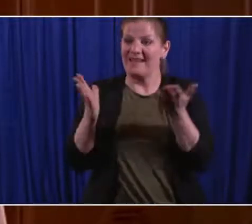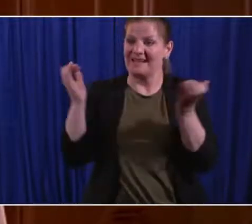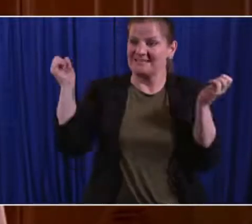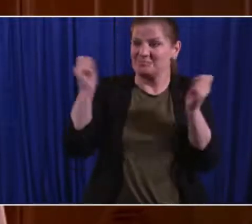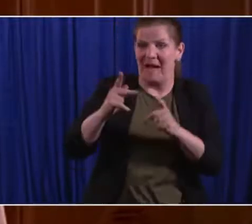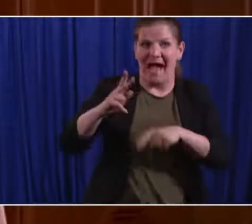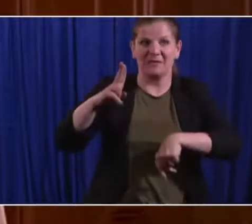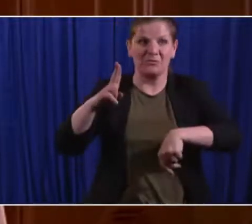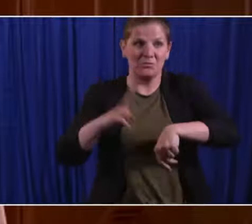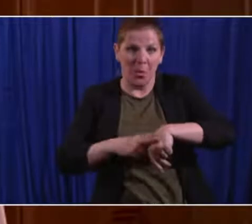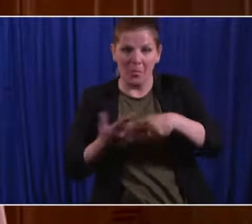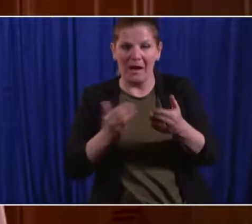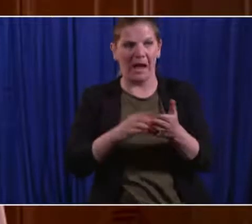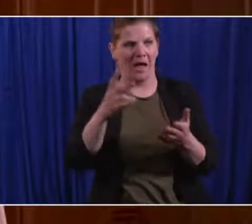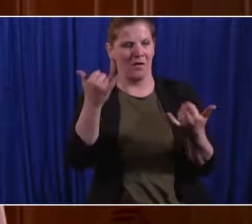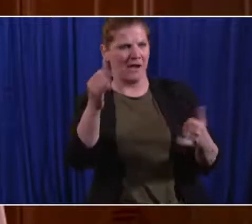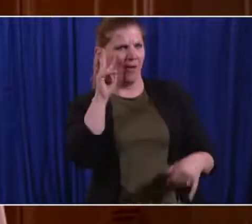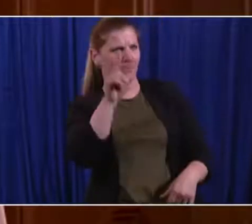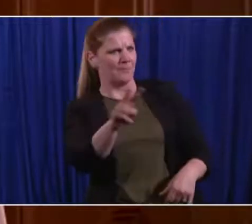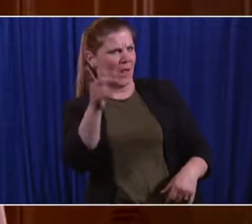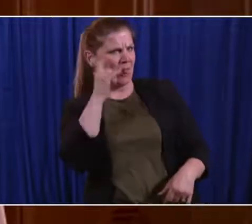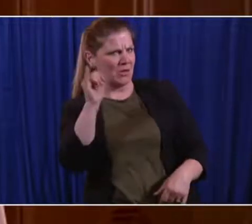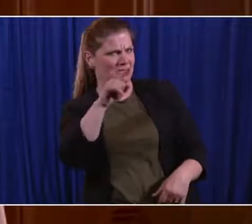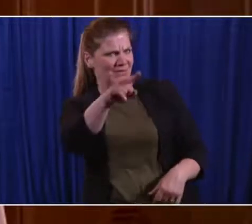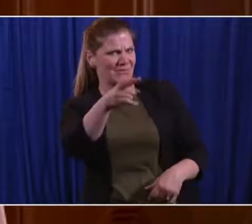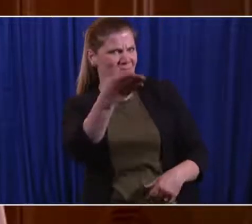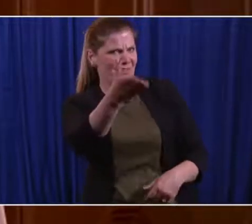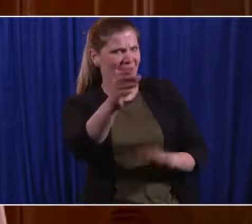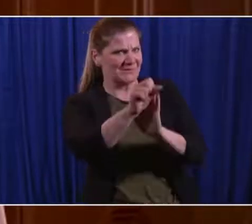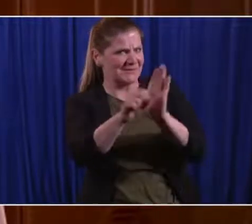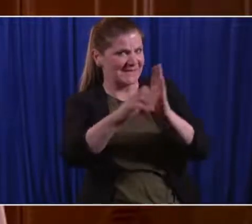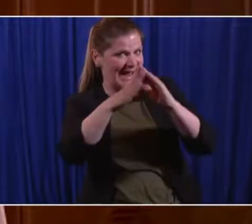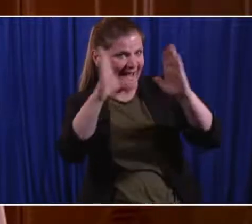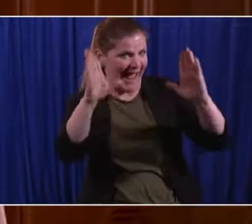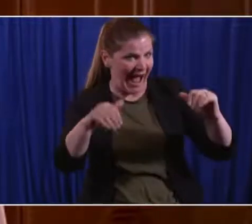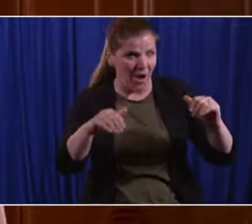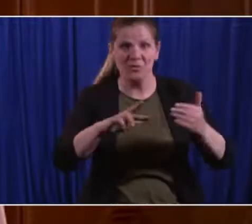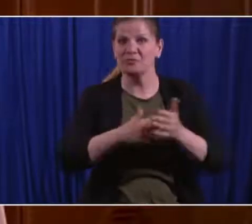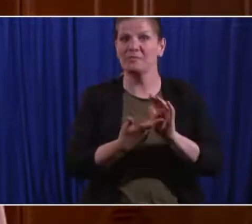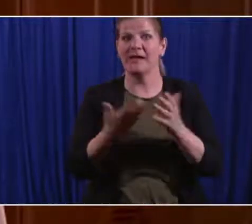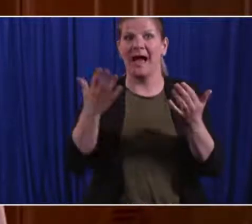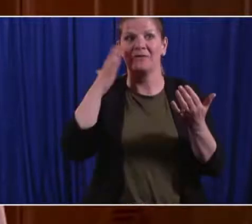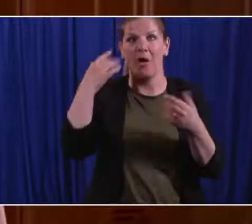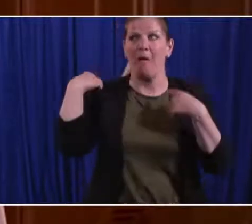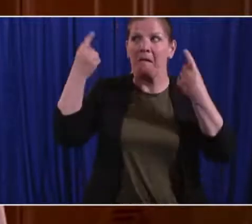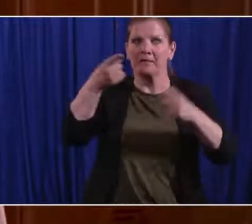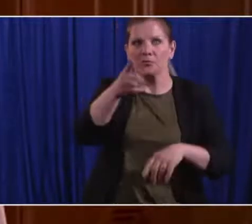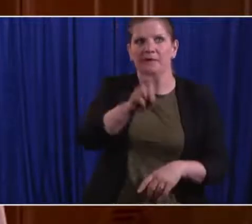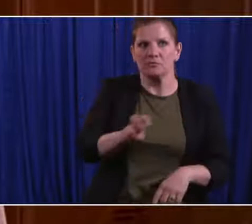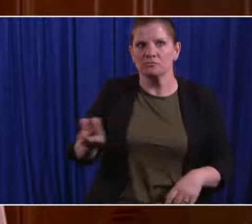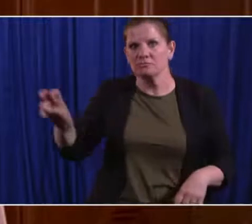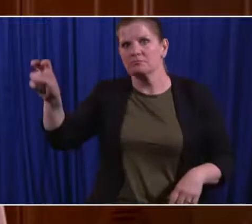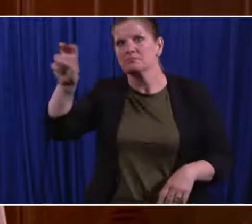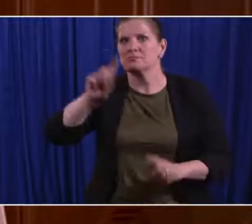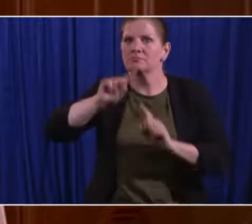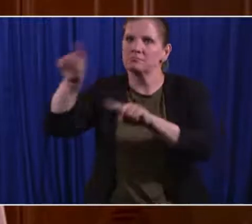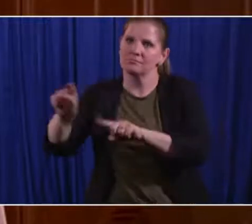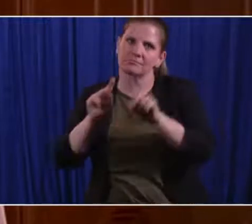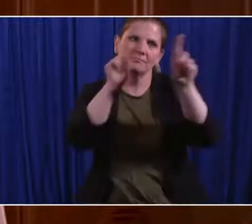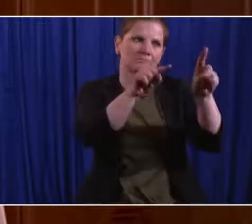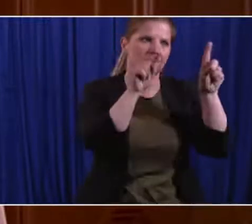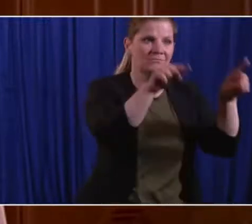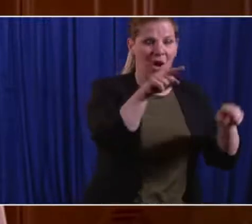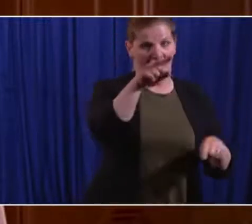you've been traveling a lot around the state. Are you now ready to get back to more of a traditional schedule here at the State House, working around the Capitol